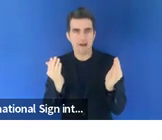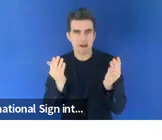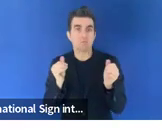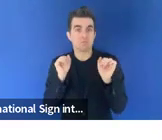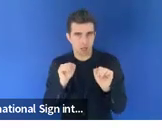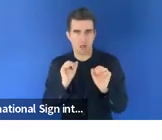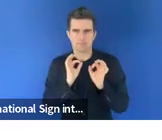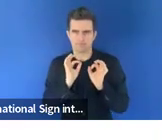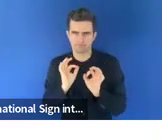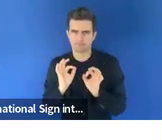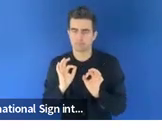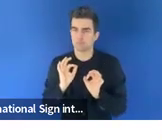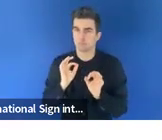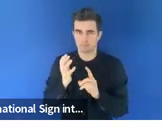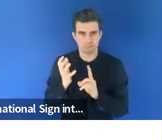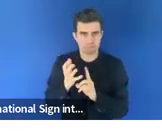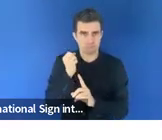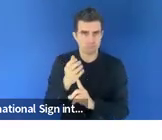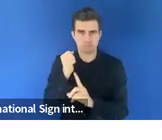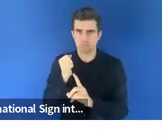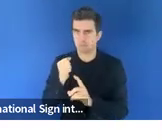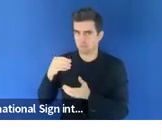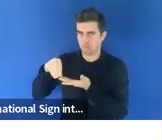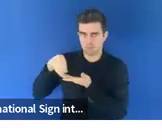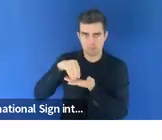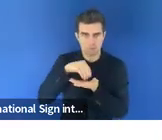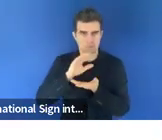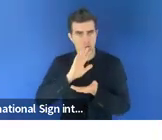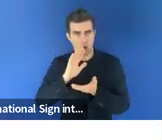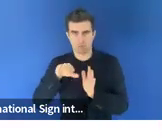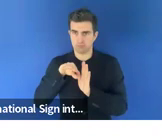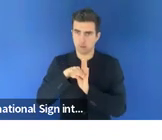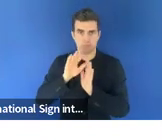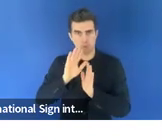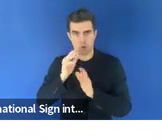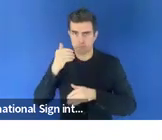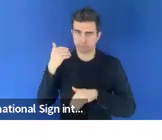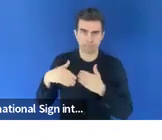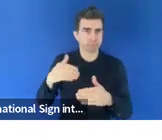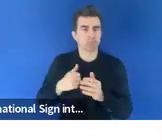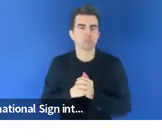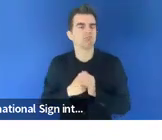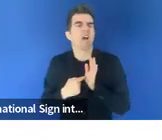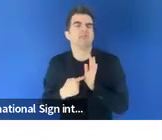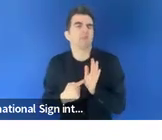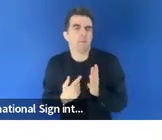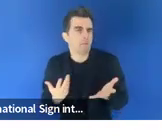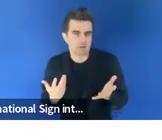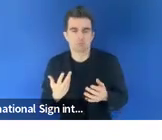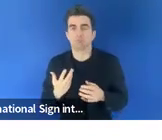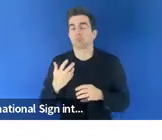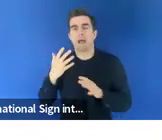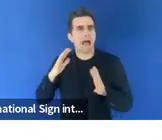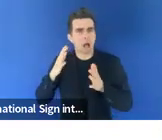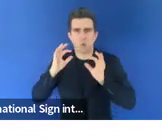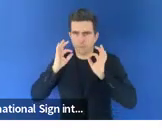one, A to Z, your output. So your starting point and your finishing line and every point in between.